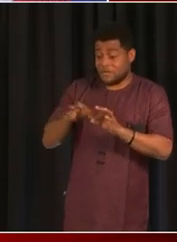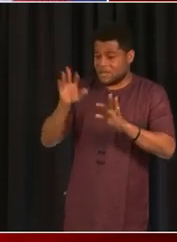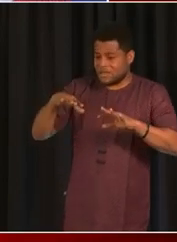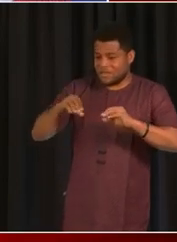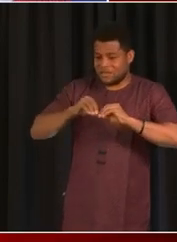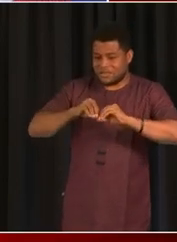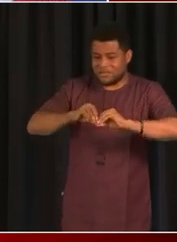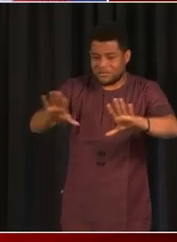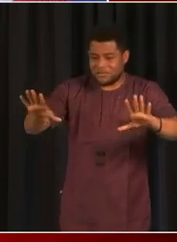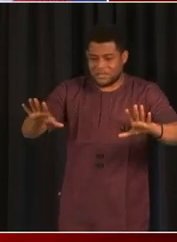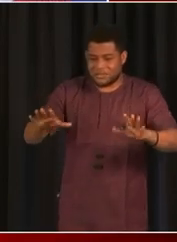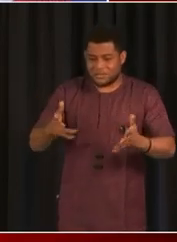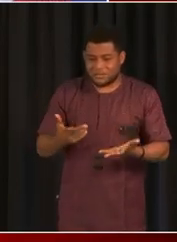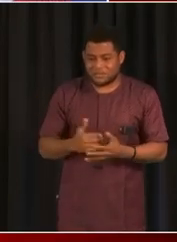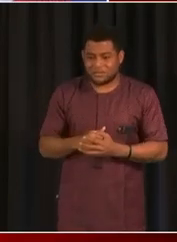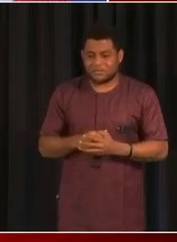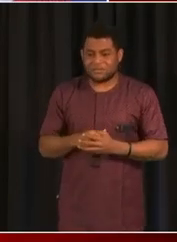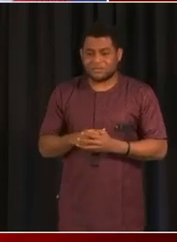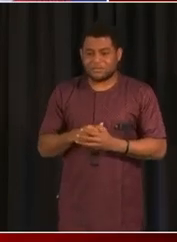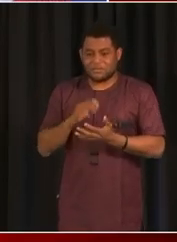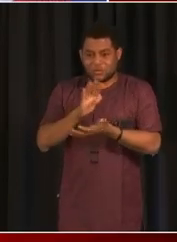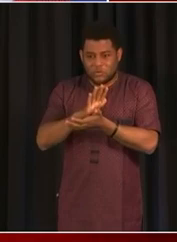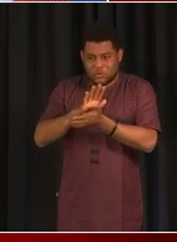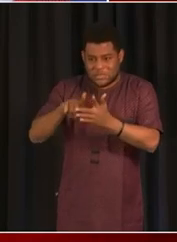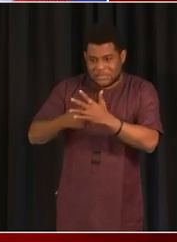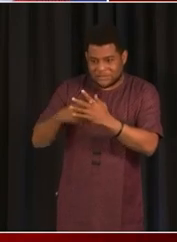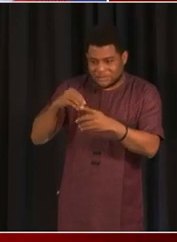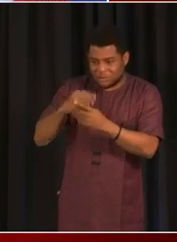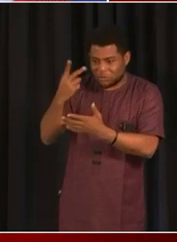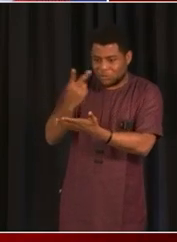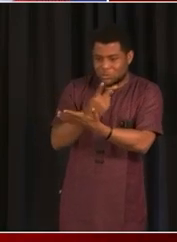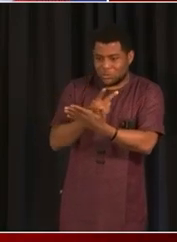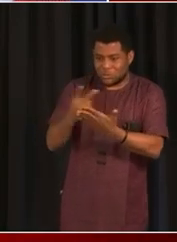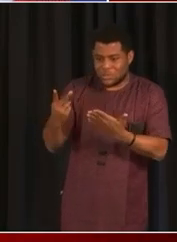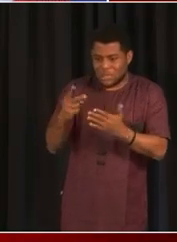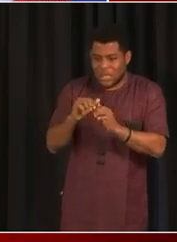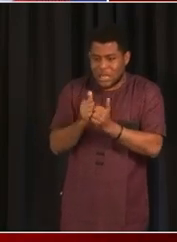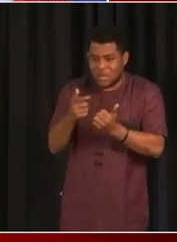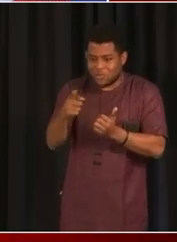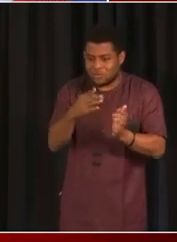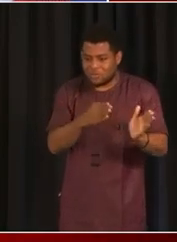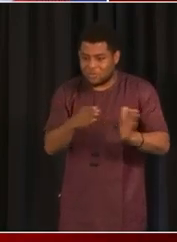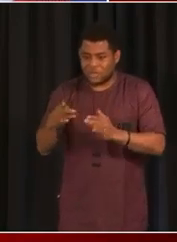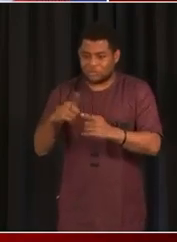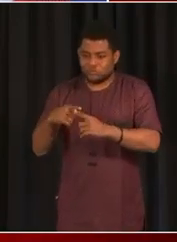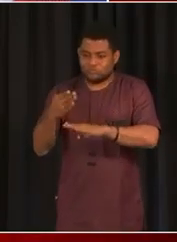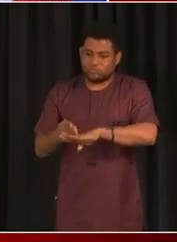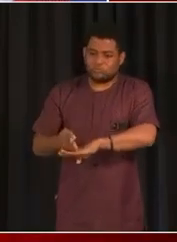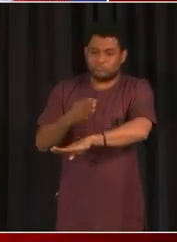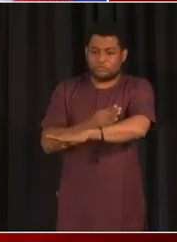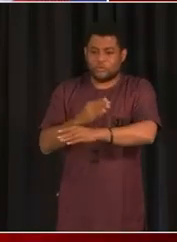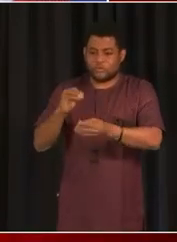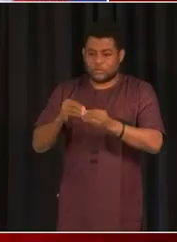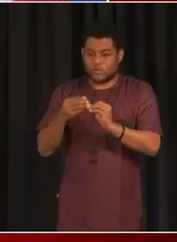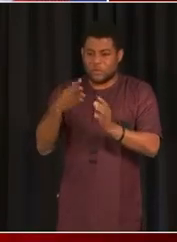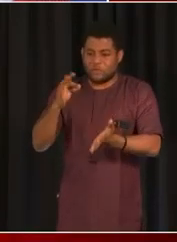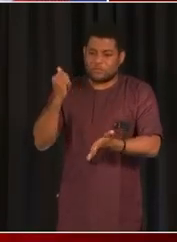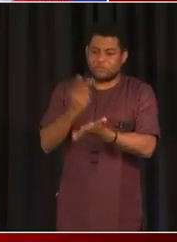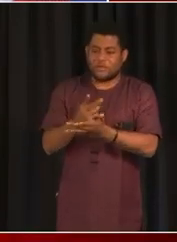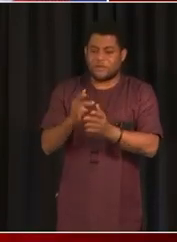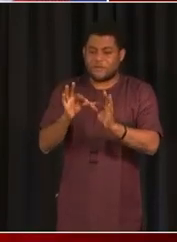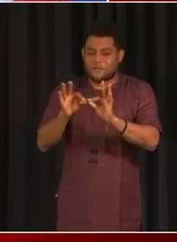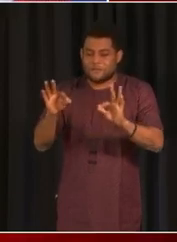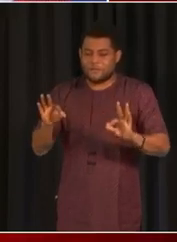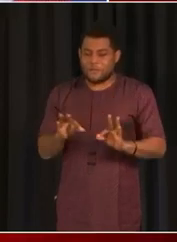I mean, is there a plan to try to get the number of consent forms up? Oh, yeah. So we will,